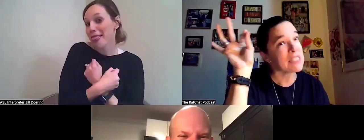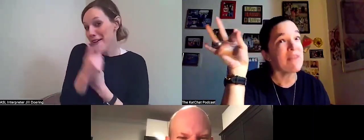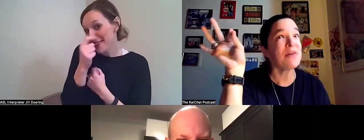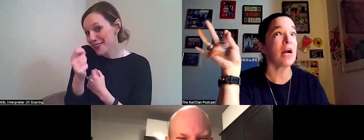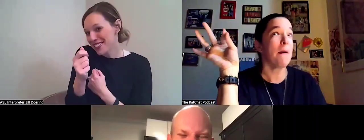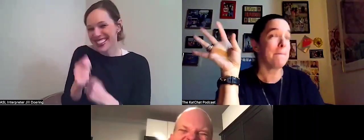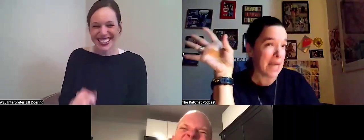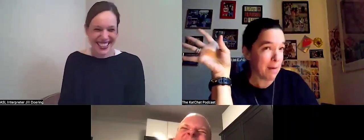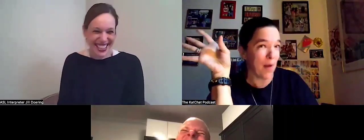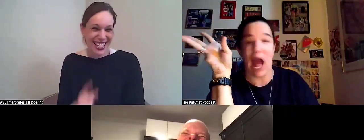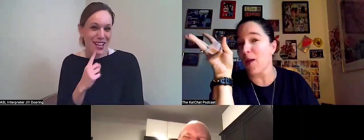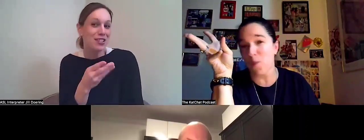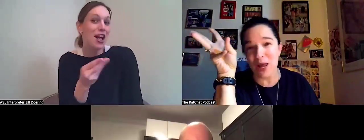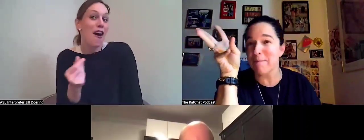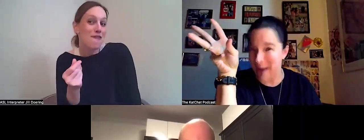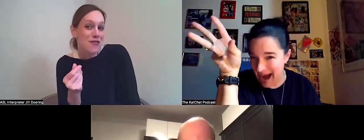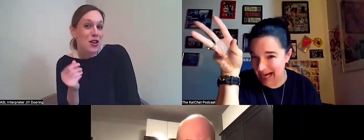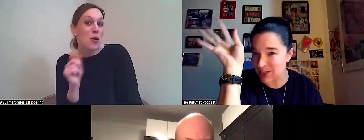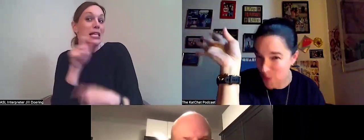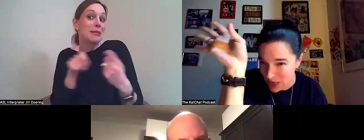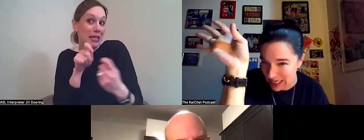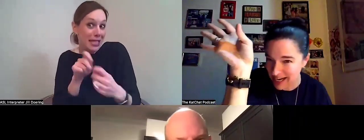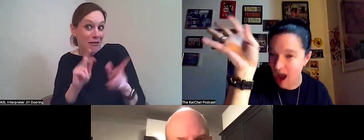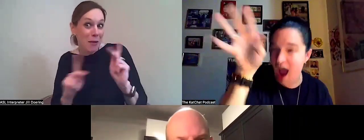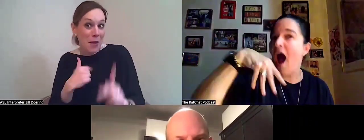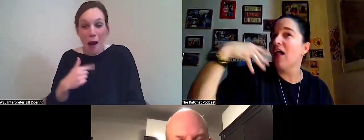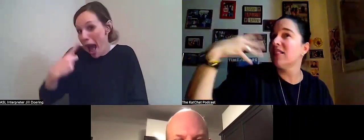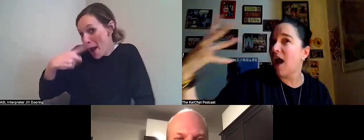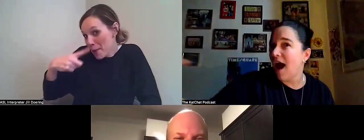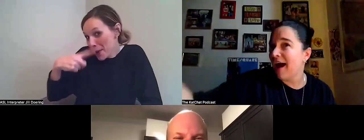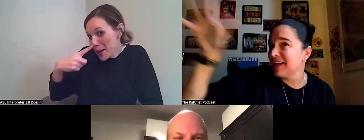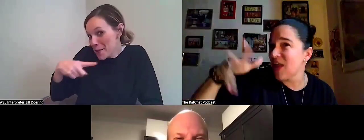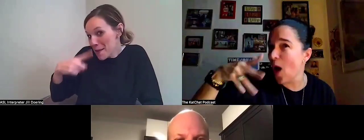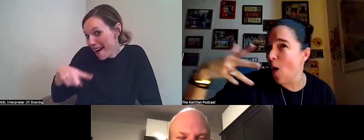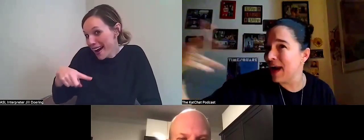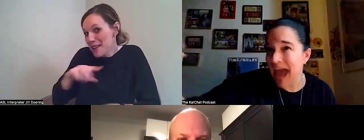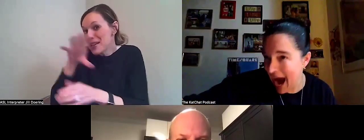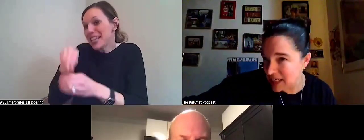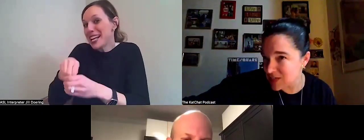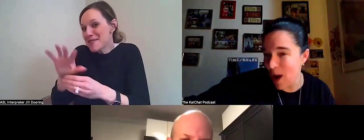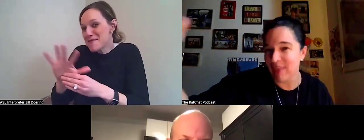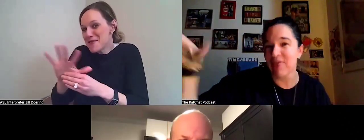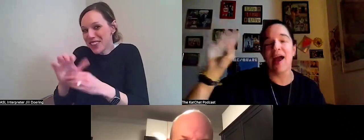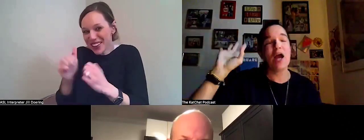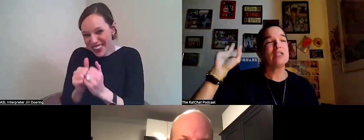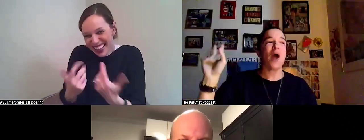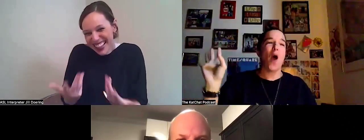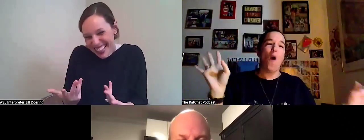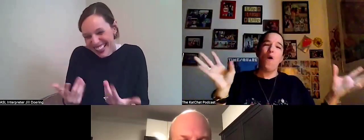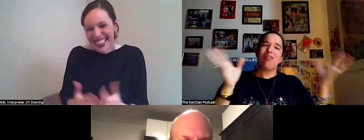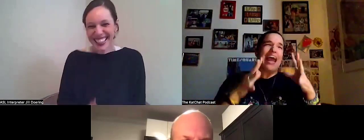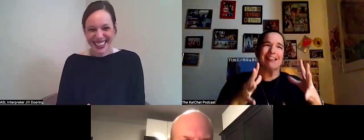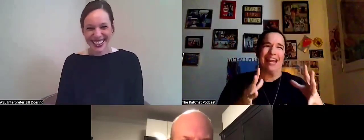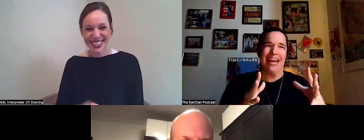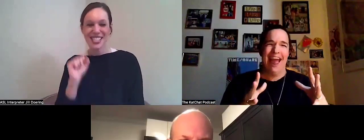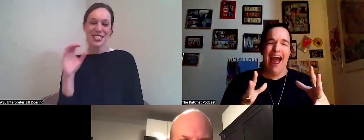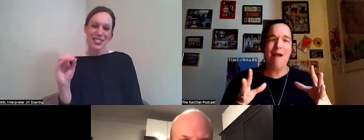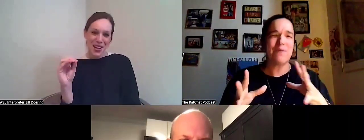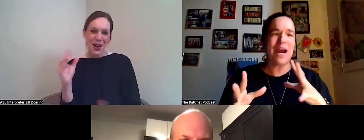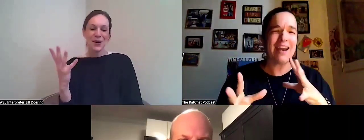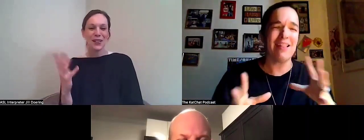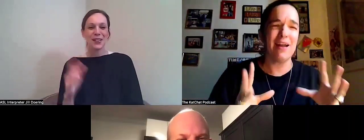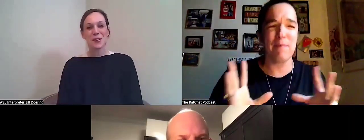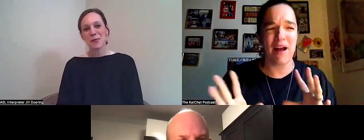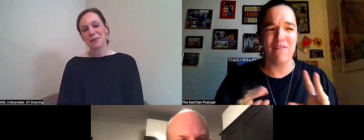few specific people that I wouldn't mind doing a, no, an act with. So lately,